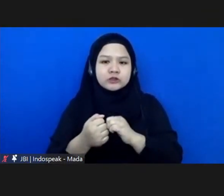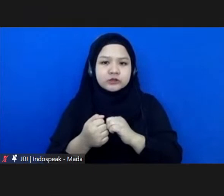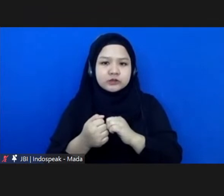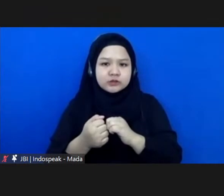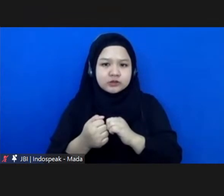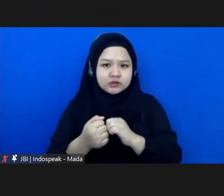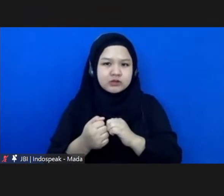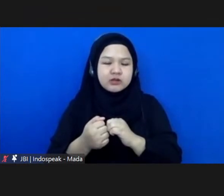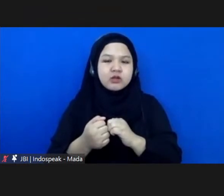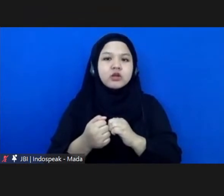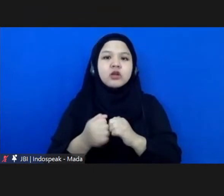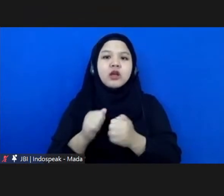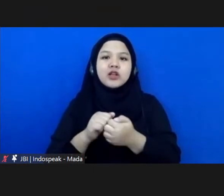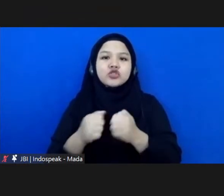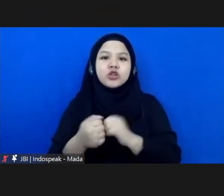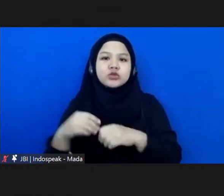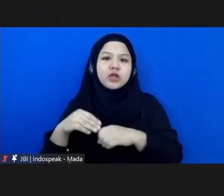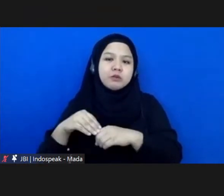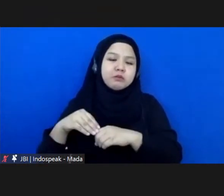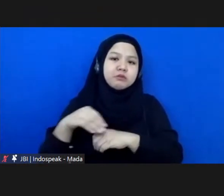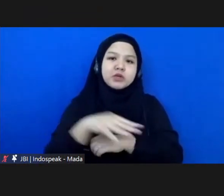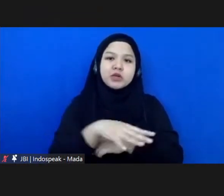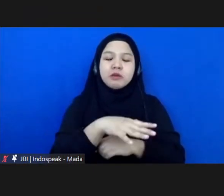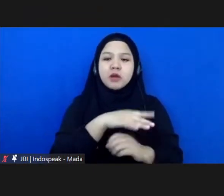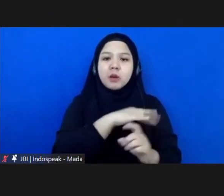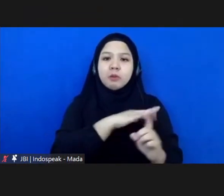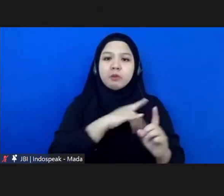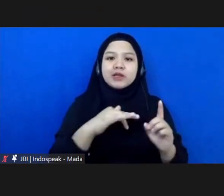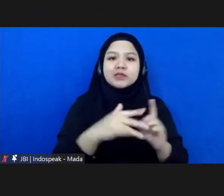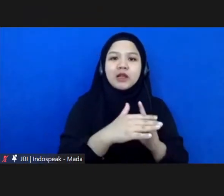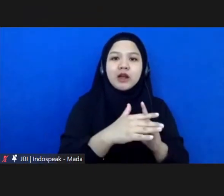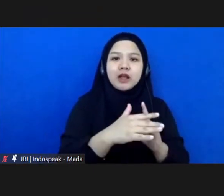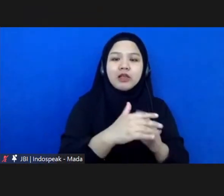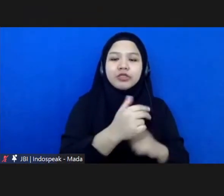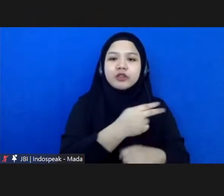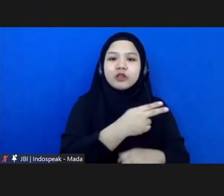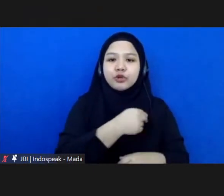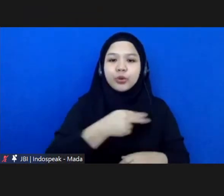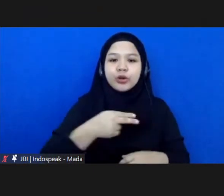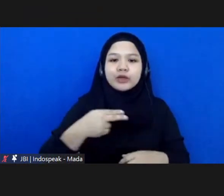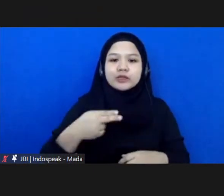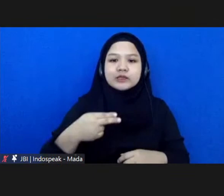in Indonesia and for the Indonesian health system more broadly.